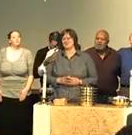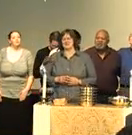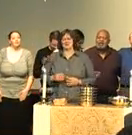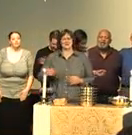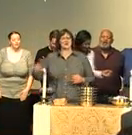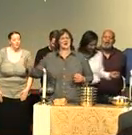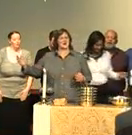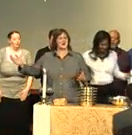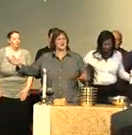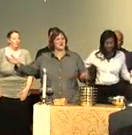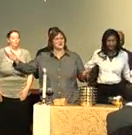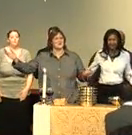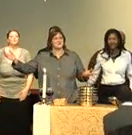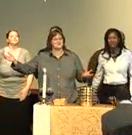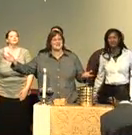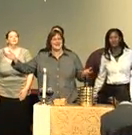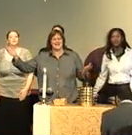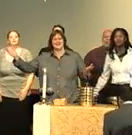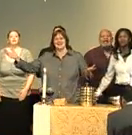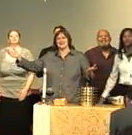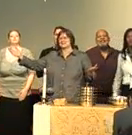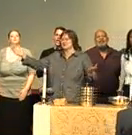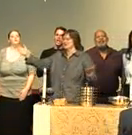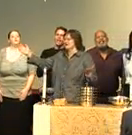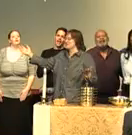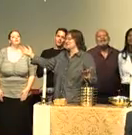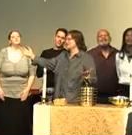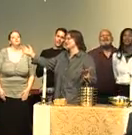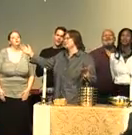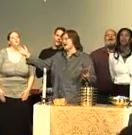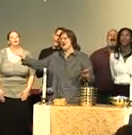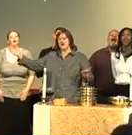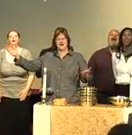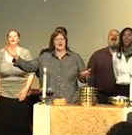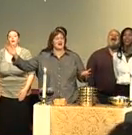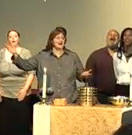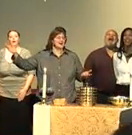love love Let Your